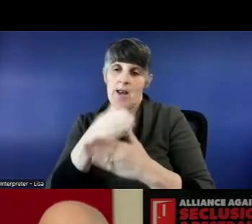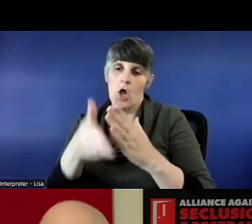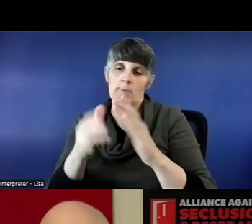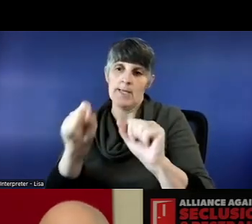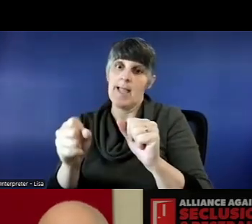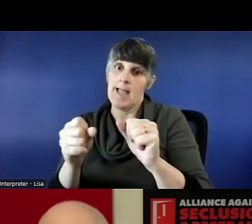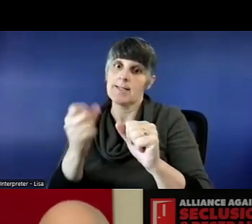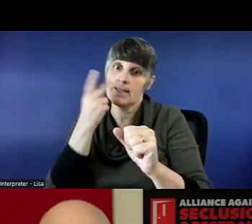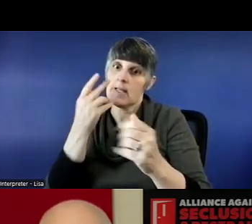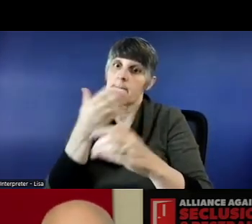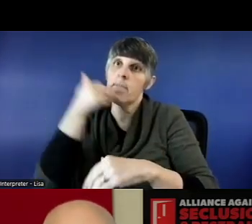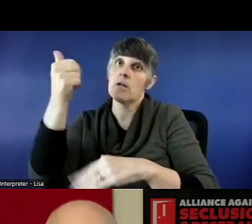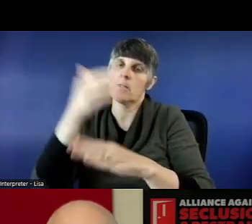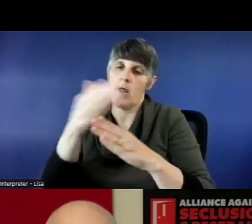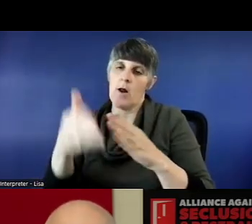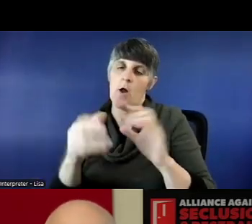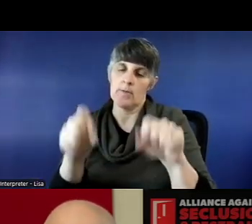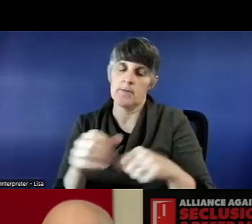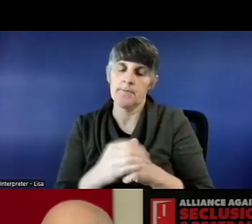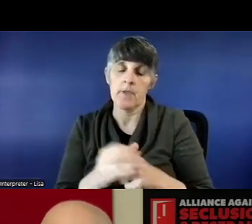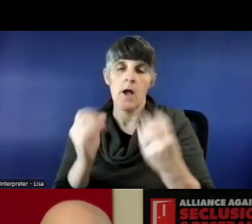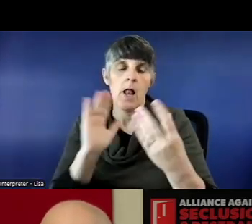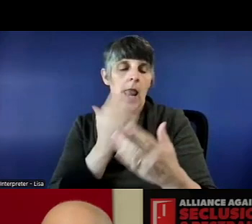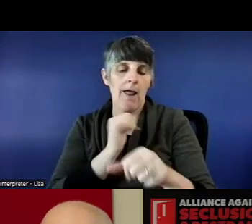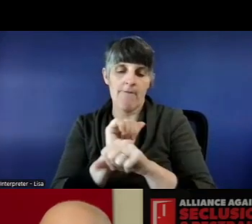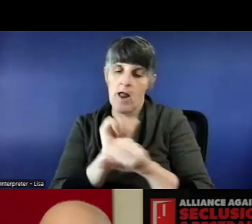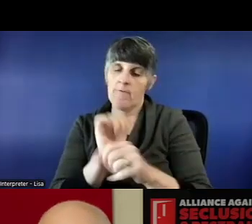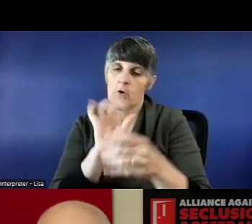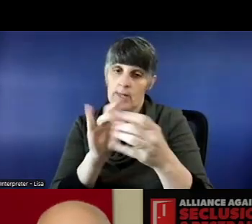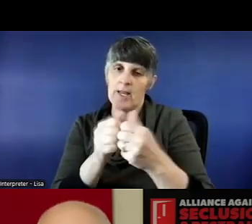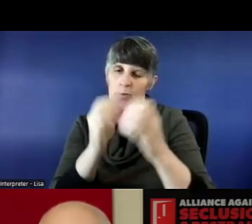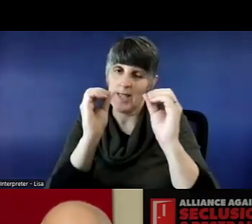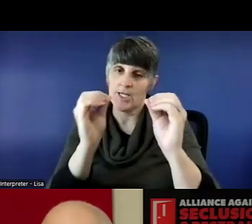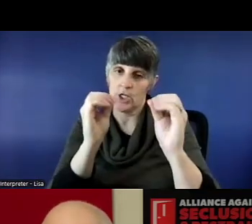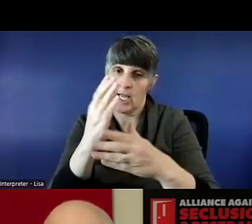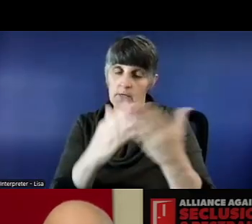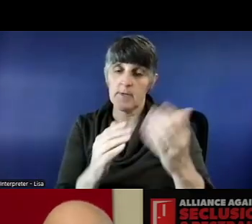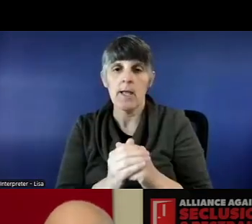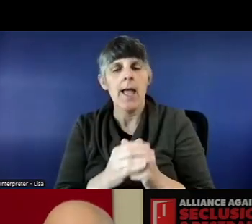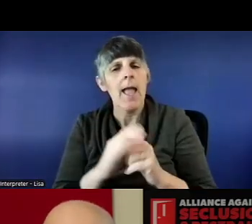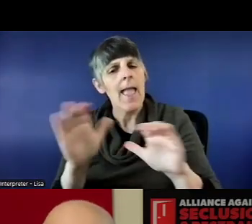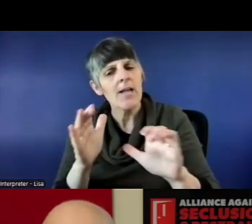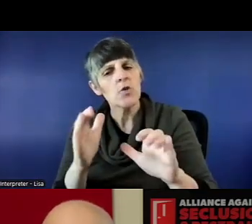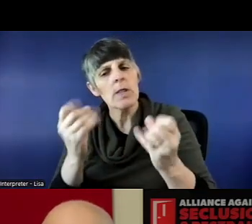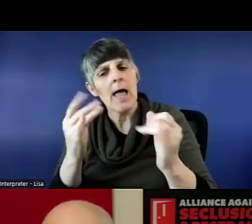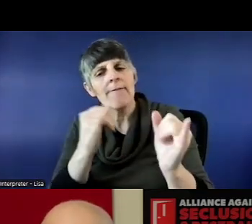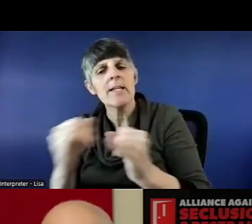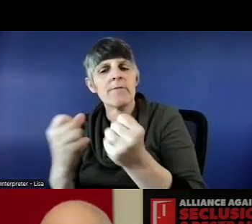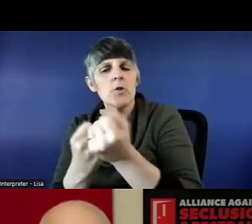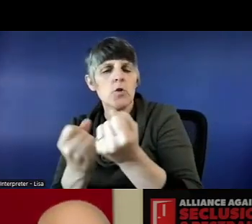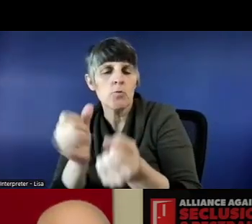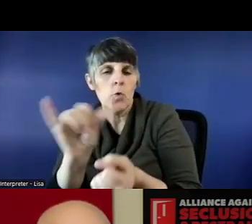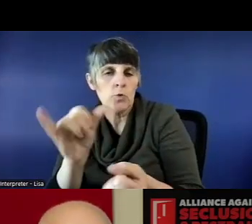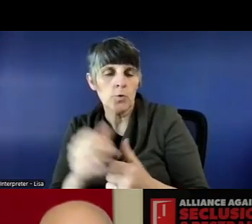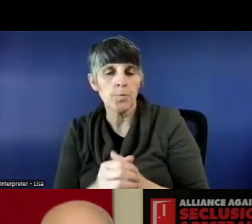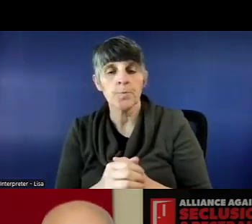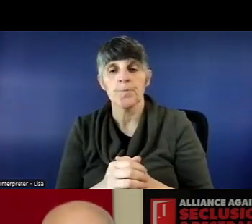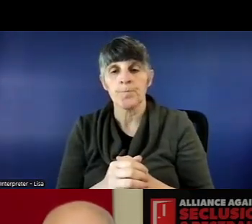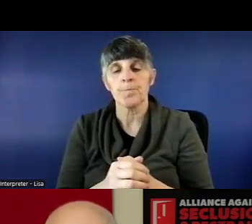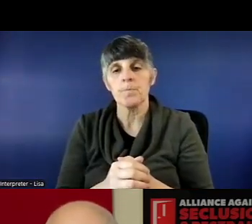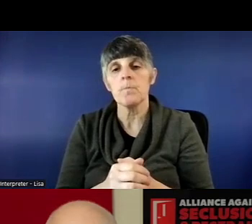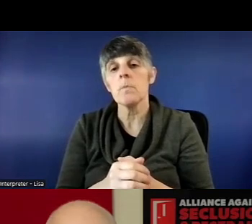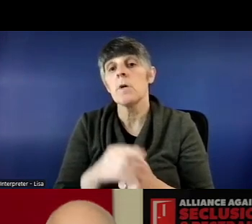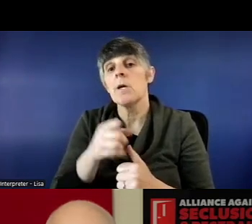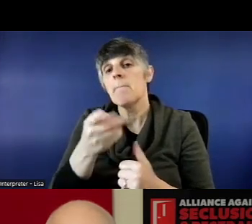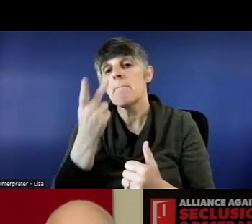far better outcomes. So a lot of our efforts are really around that education piece, and we do a certain amount of individual support as well. So this